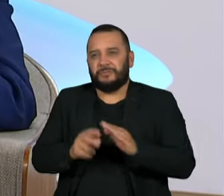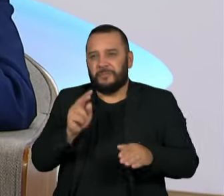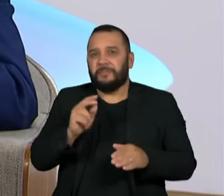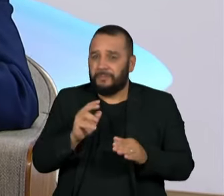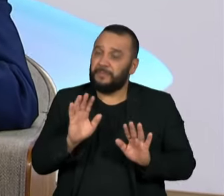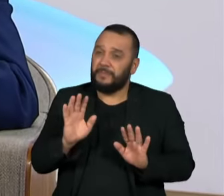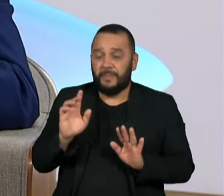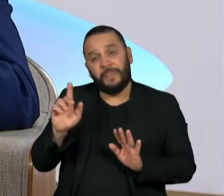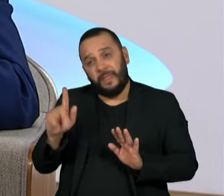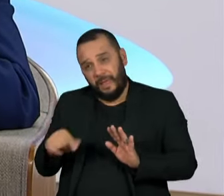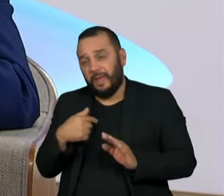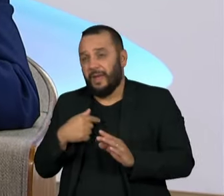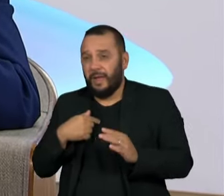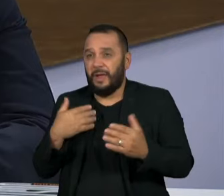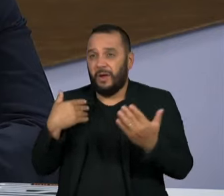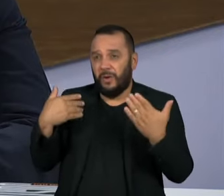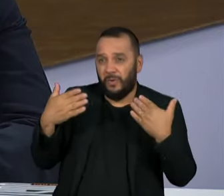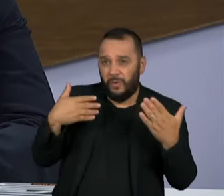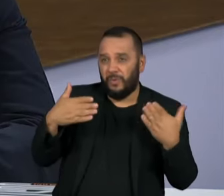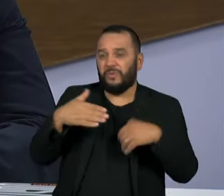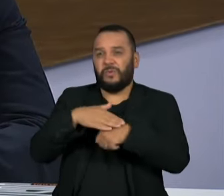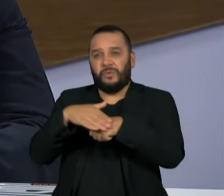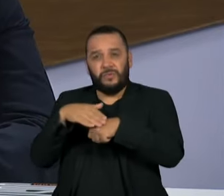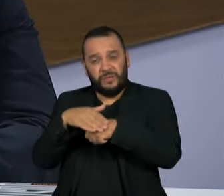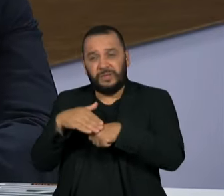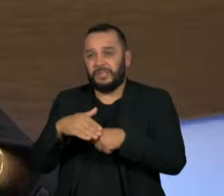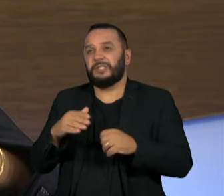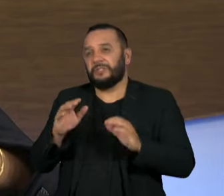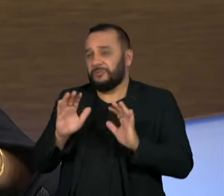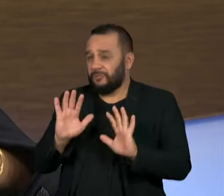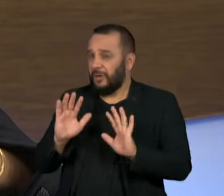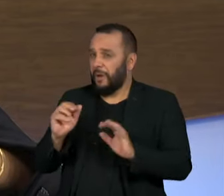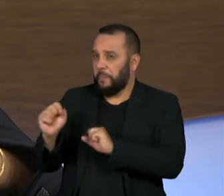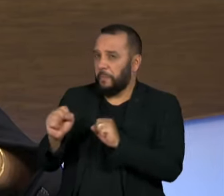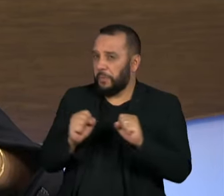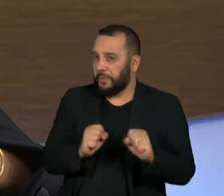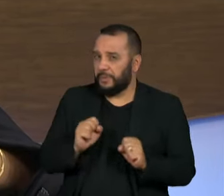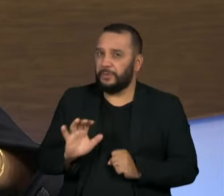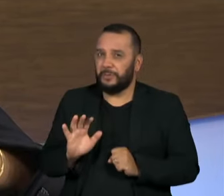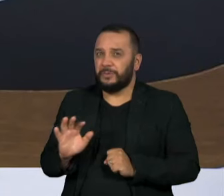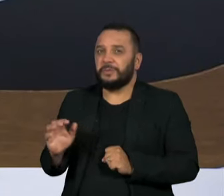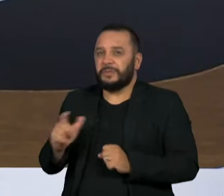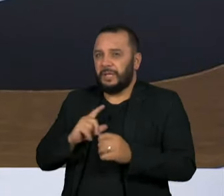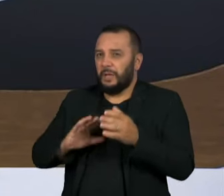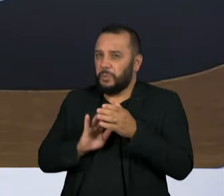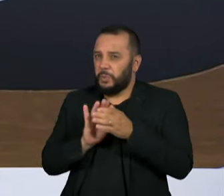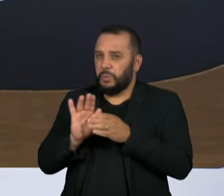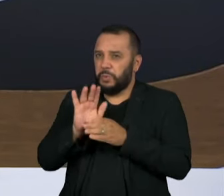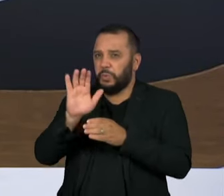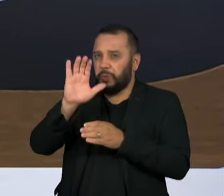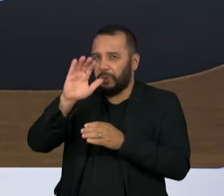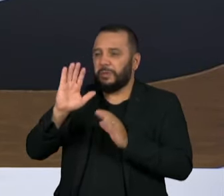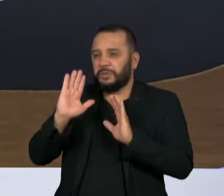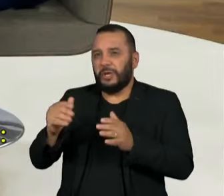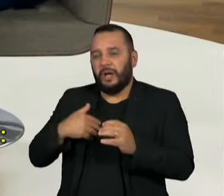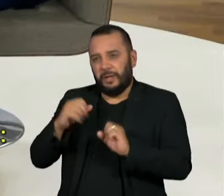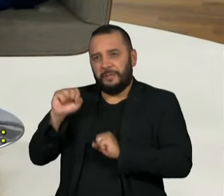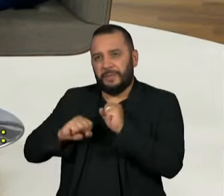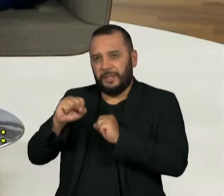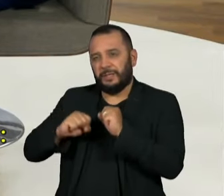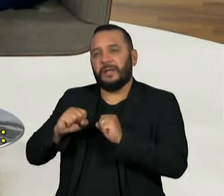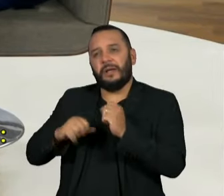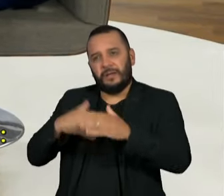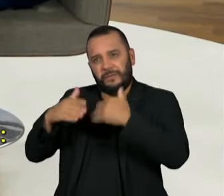the argument is made, and it's a powerful argument, that the carbon emitted since the Industrial Revolution